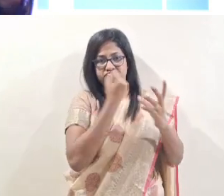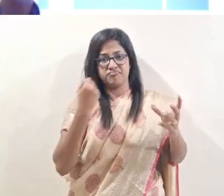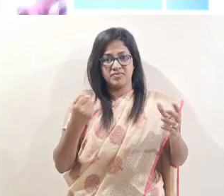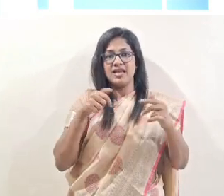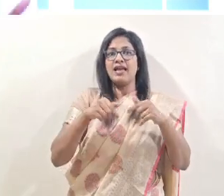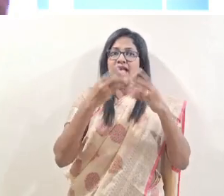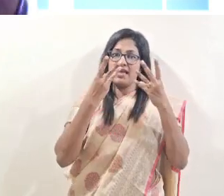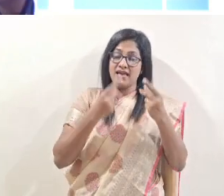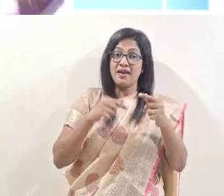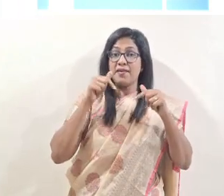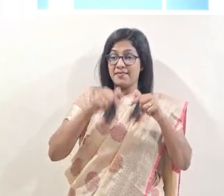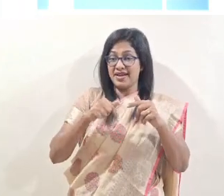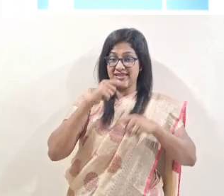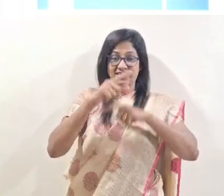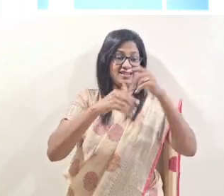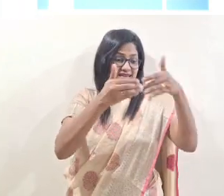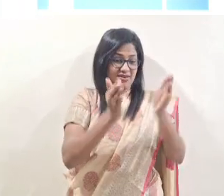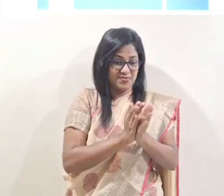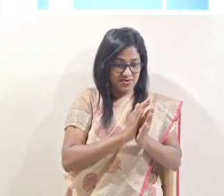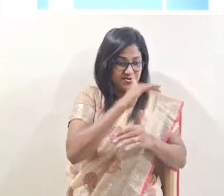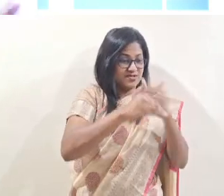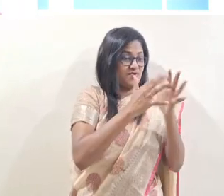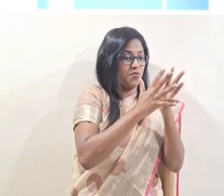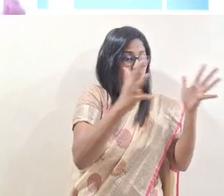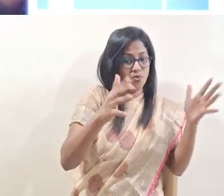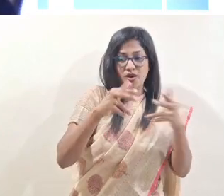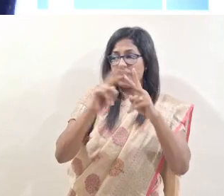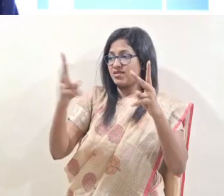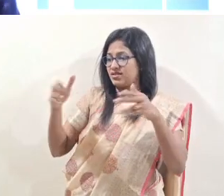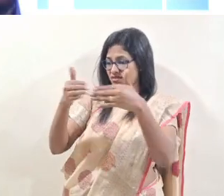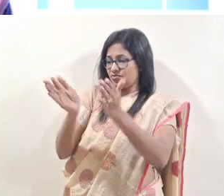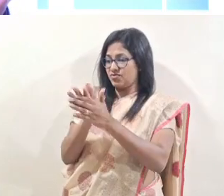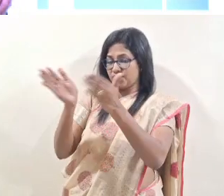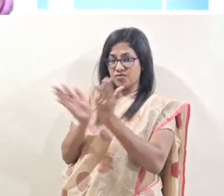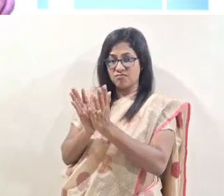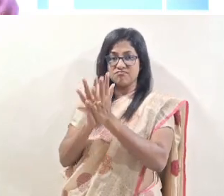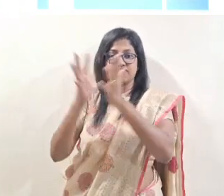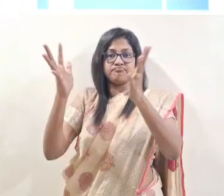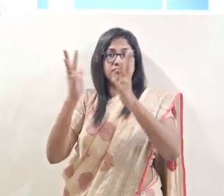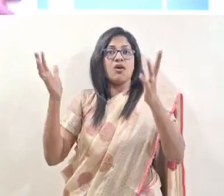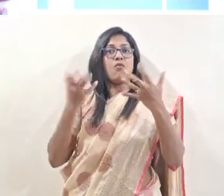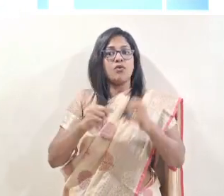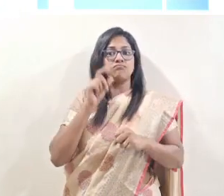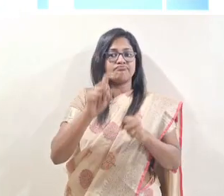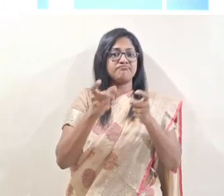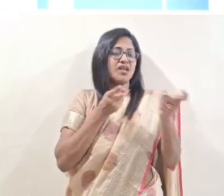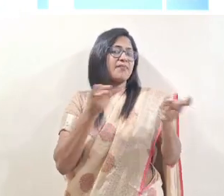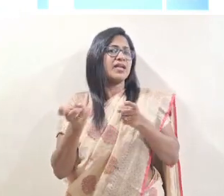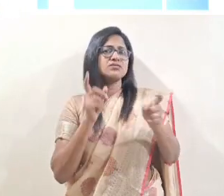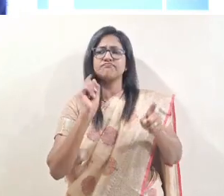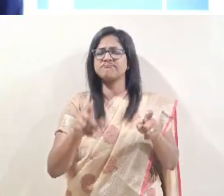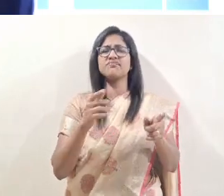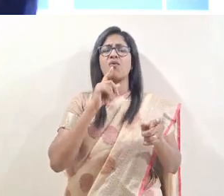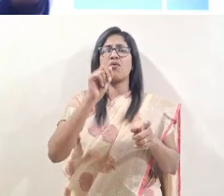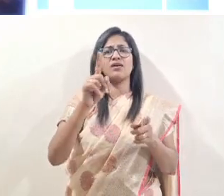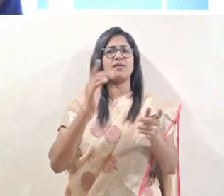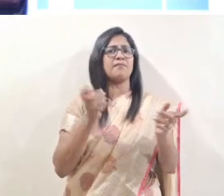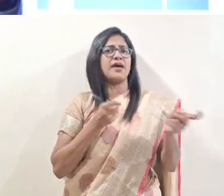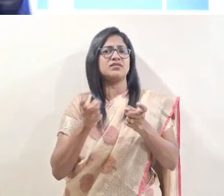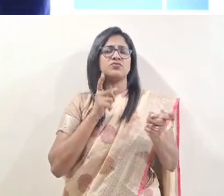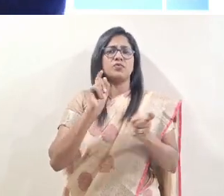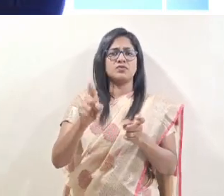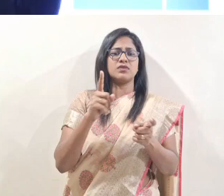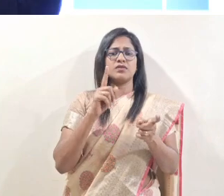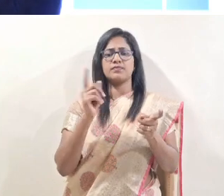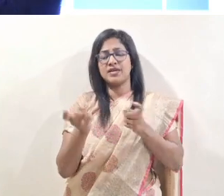grow in the industry and other sectors, we would also like to put command and control. As of today, you would know that from